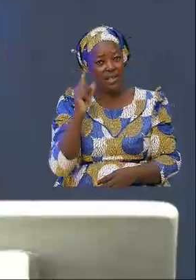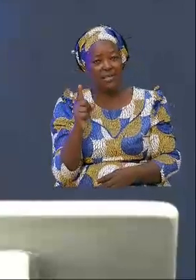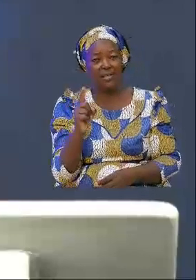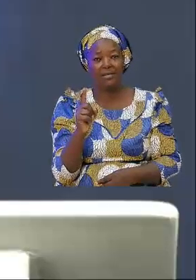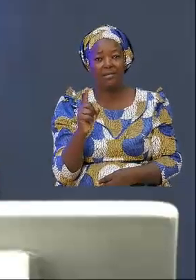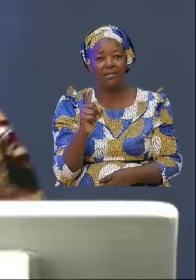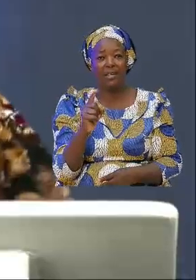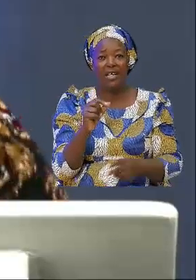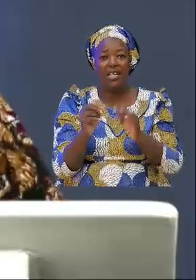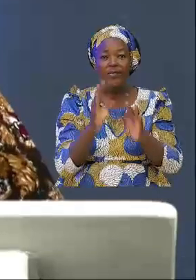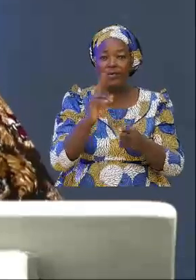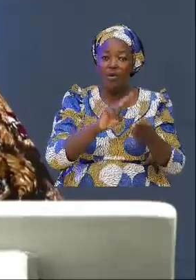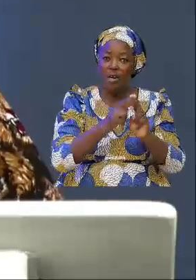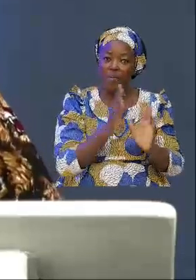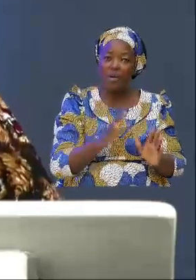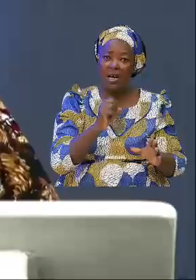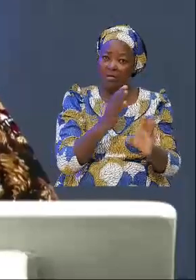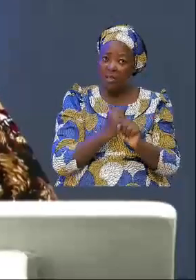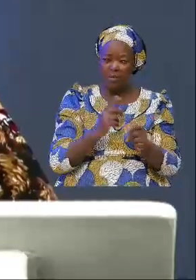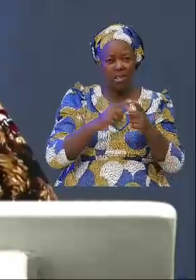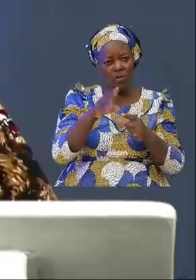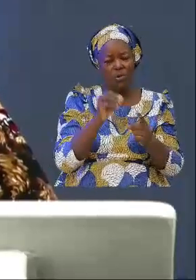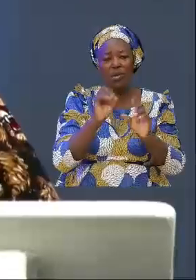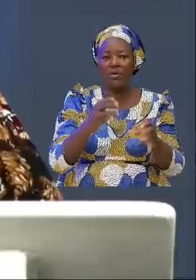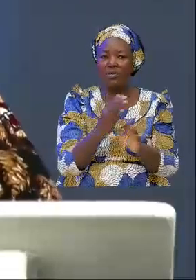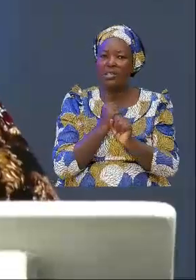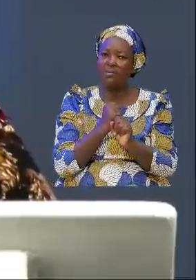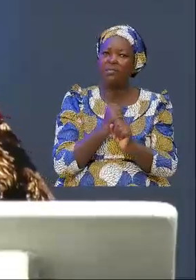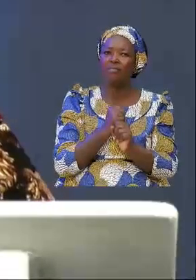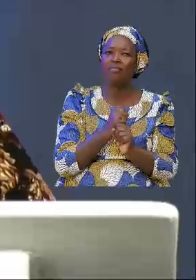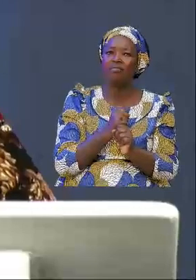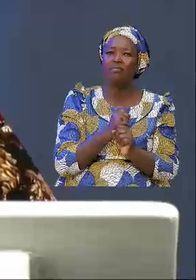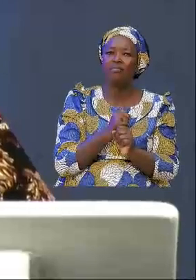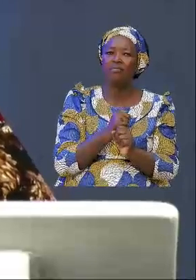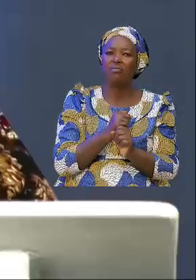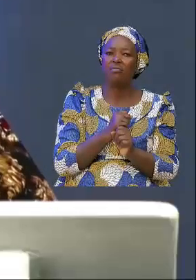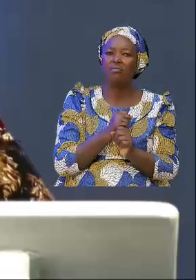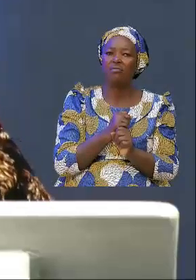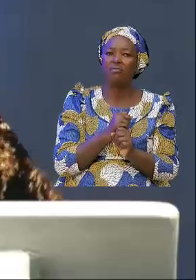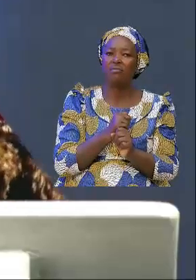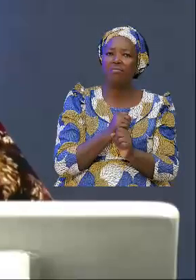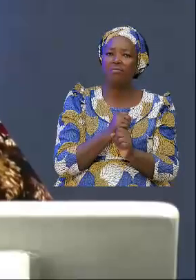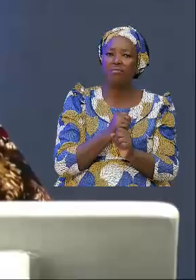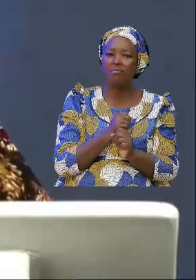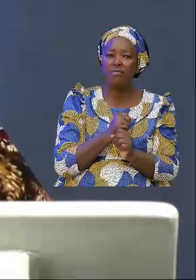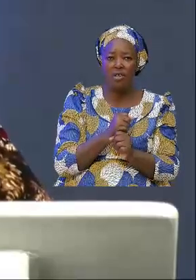receive. And so you understand, if your neighbor can receive, you also can